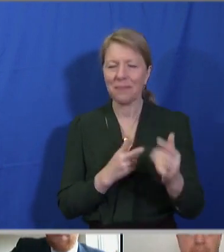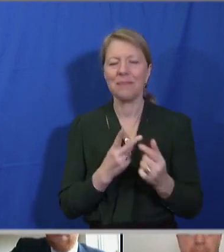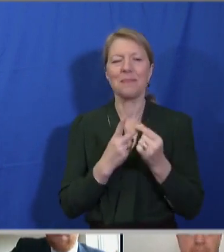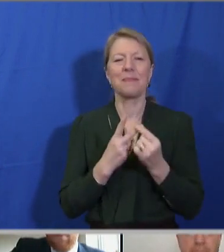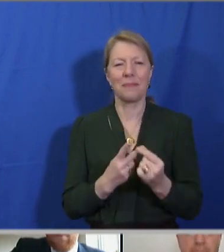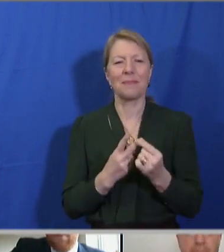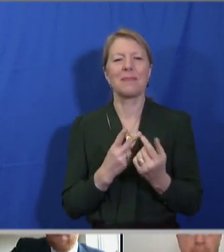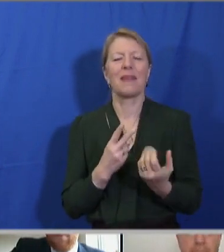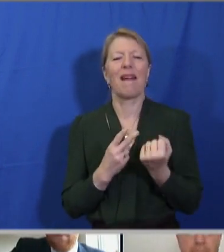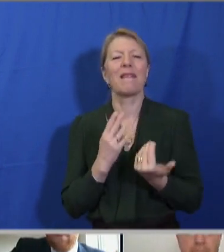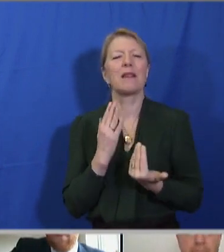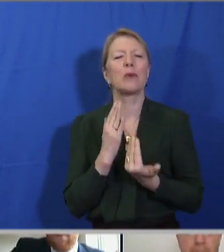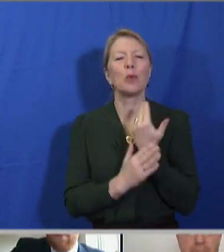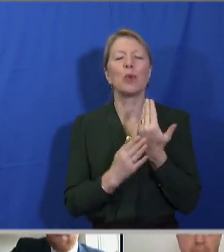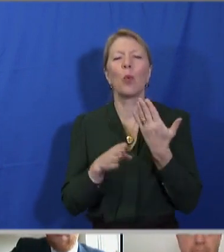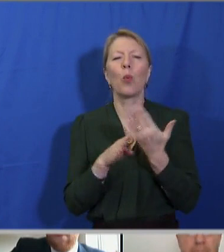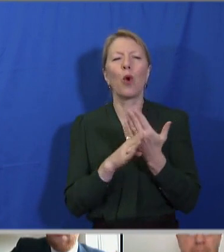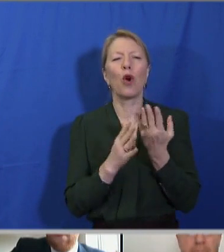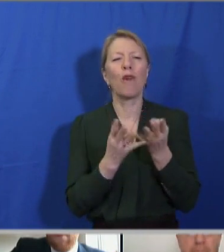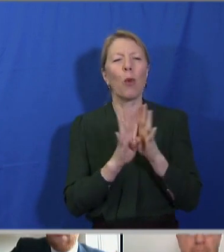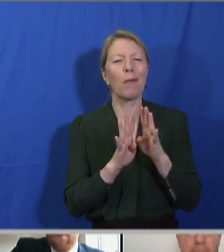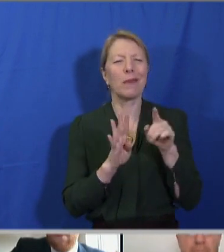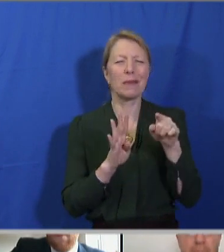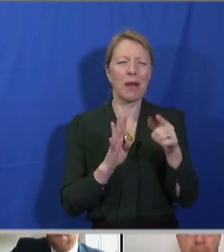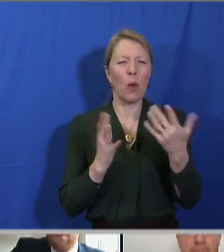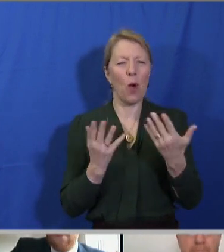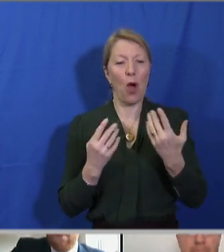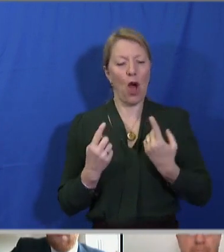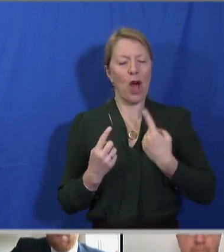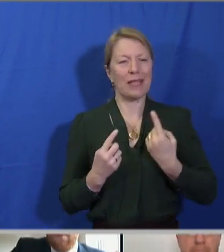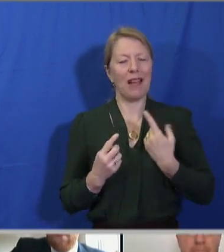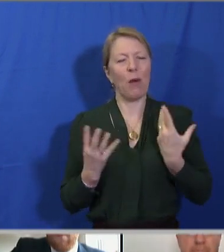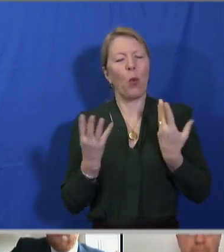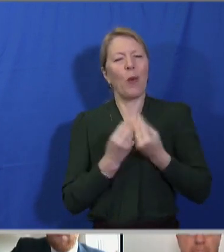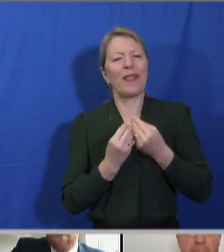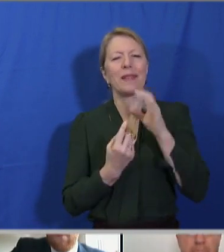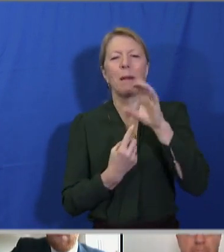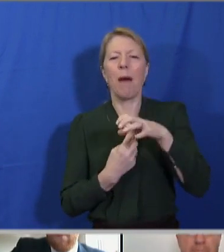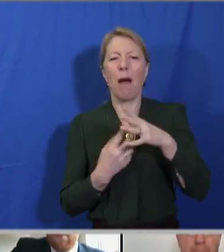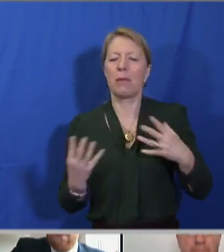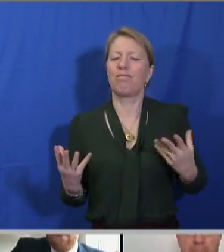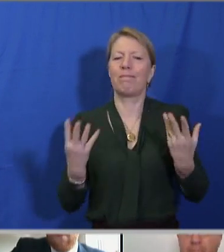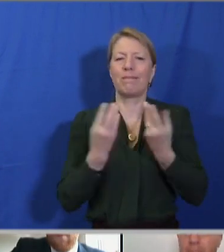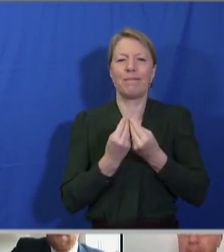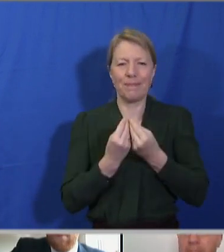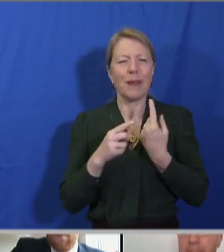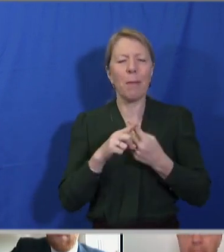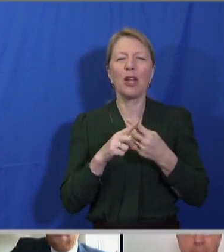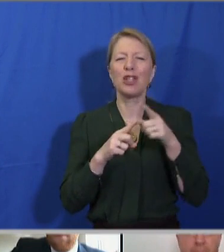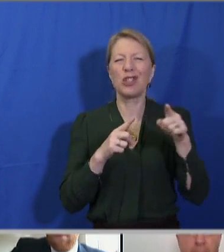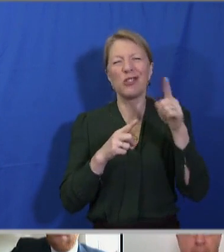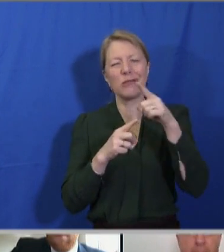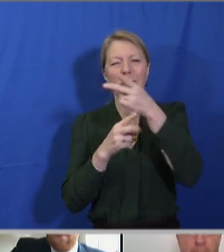is a co-produced piece between ourselves, the department, a number of the regulatory bodies,